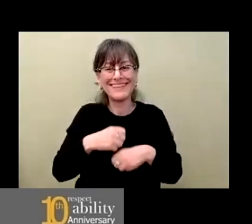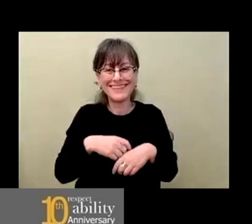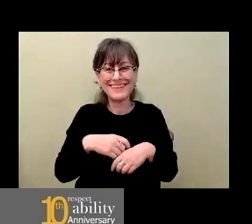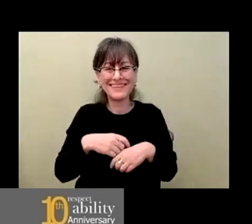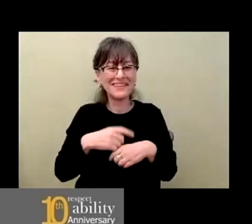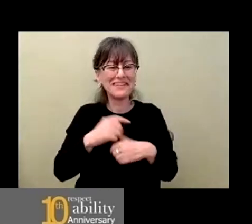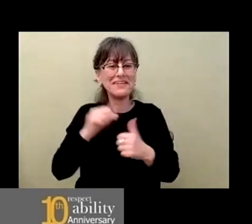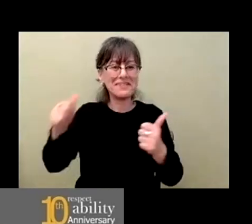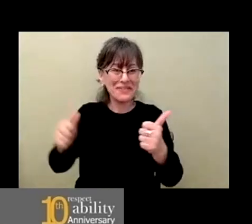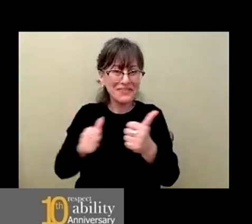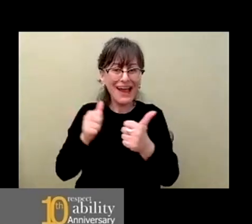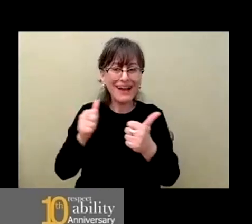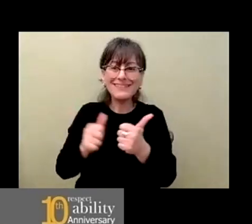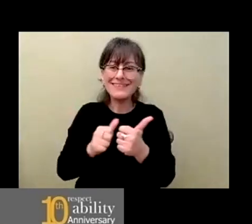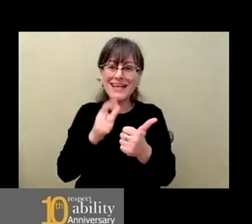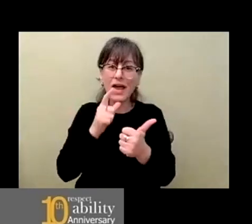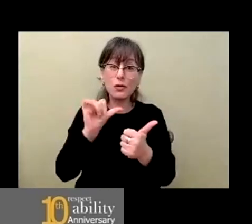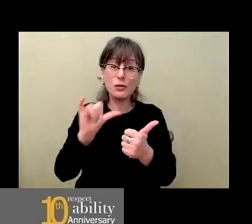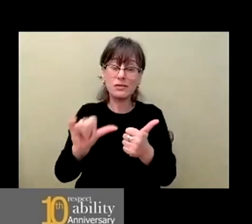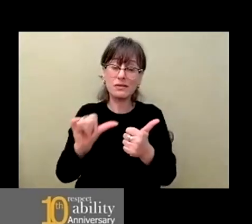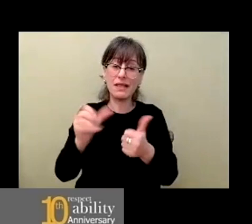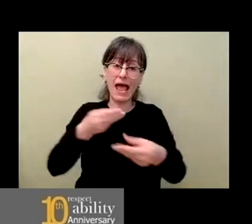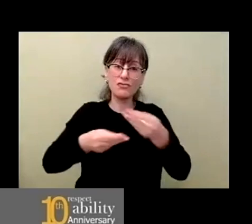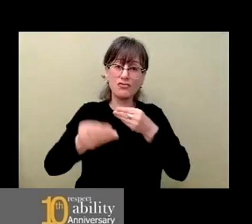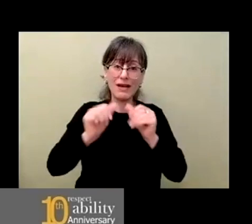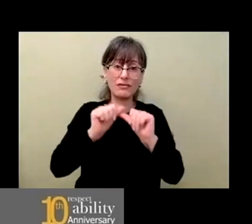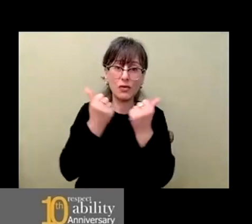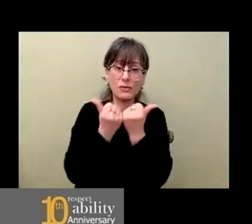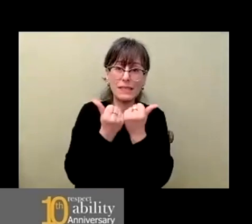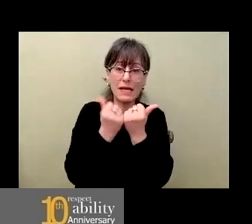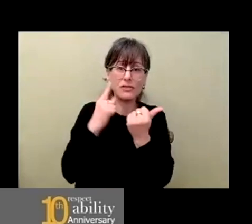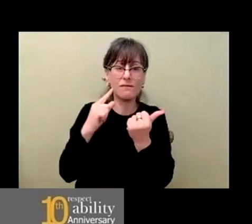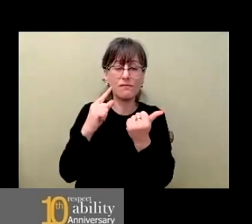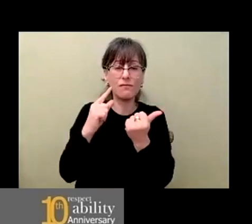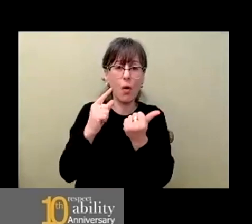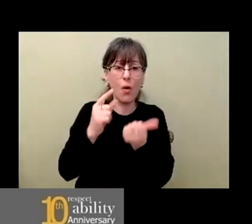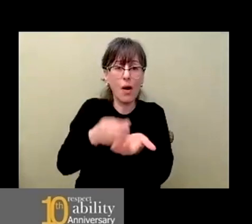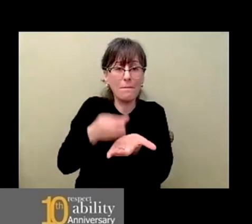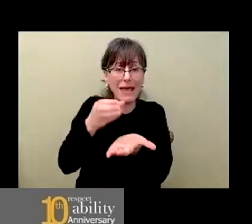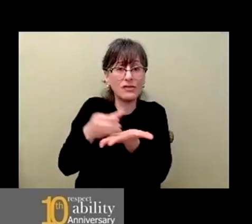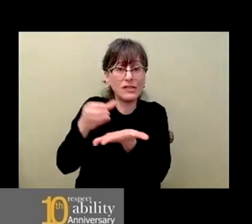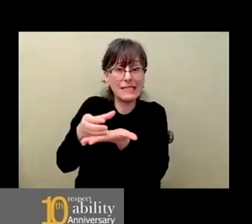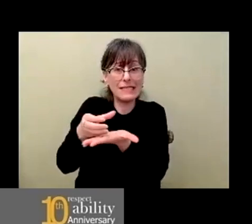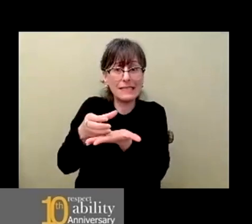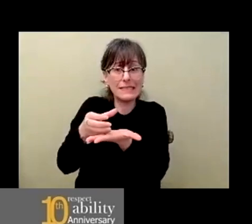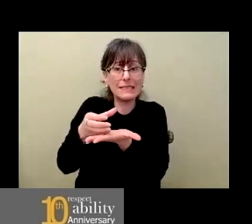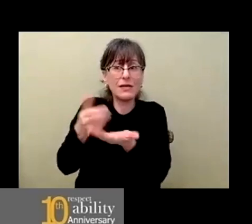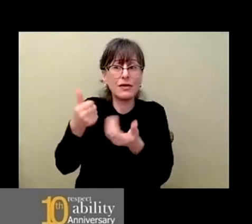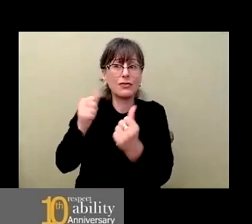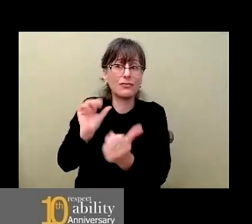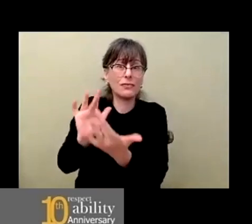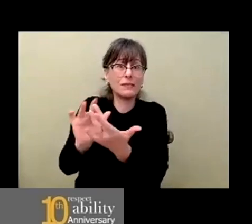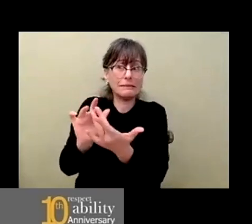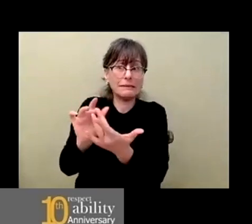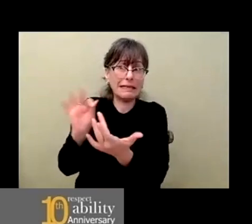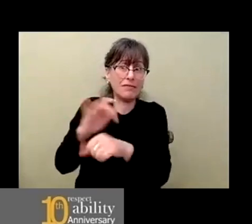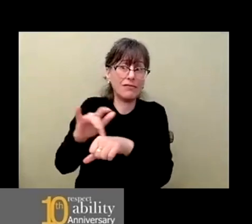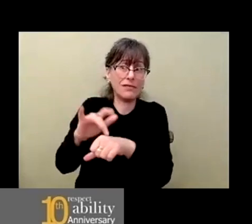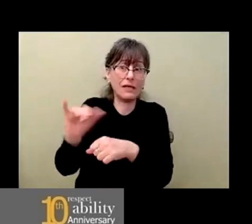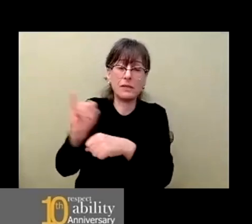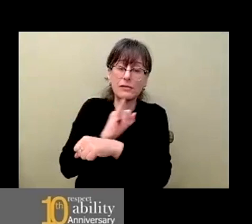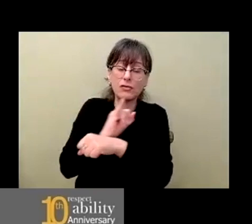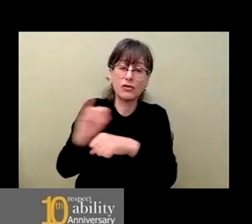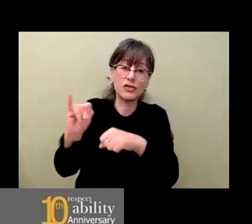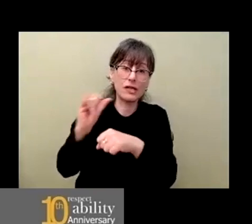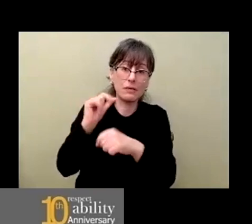Track down whoever the trade association is for beverages and reach out and see if you can get a fellowship or internship with them.